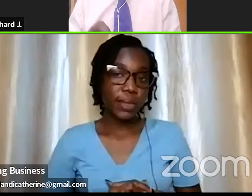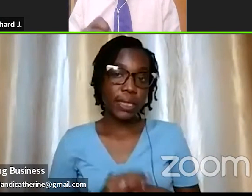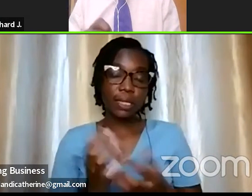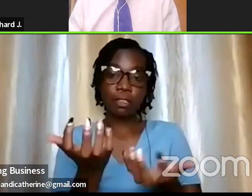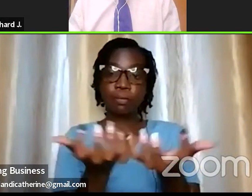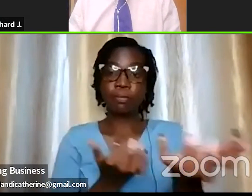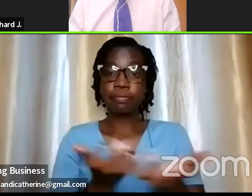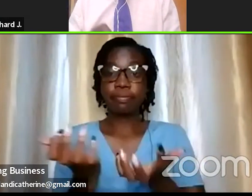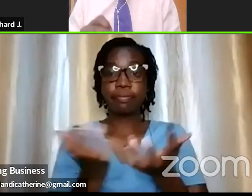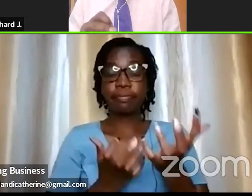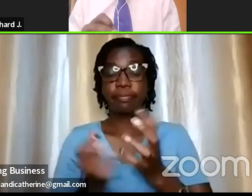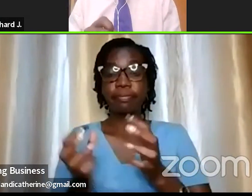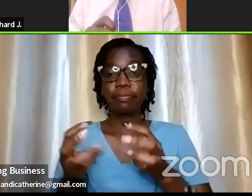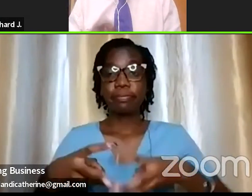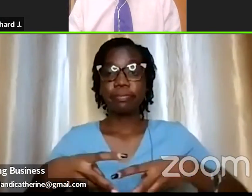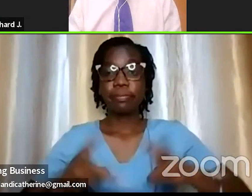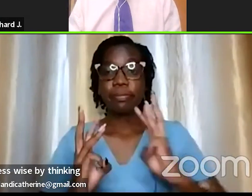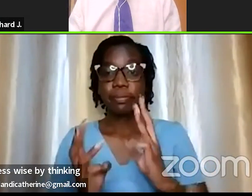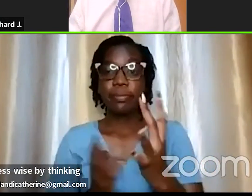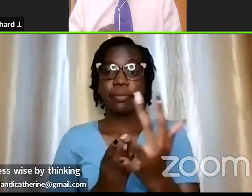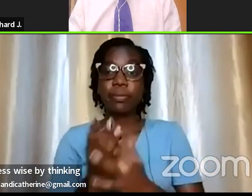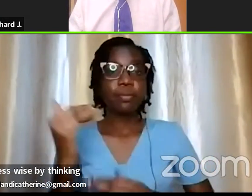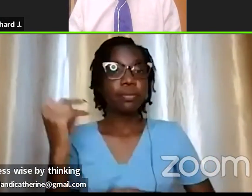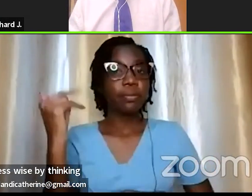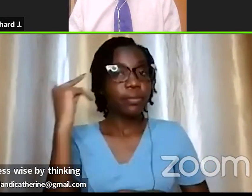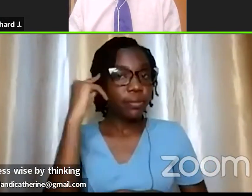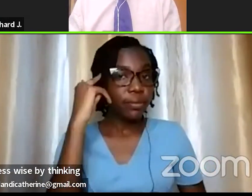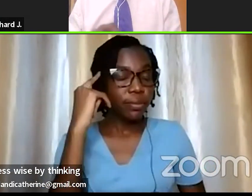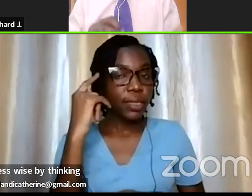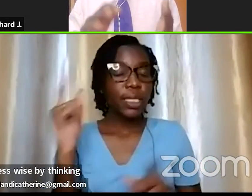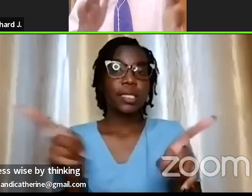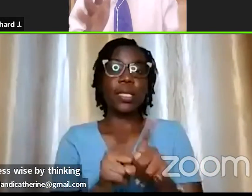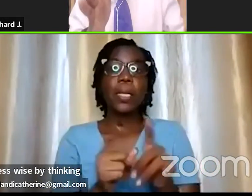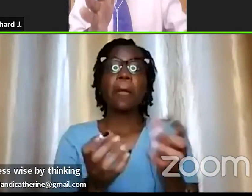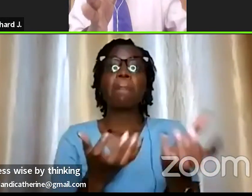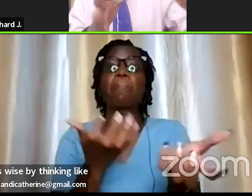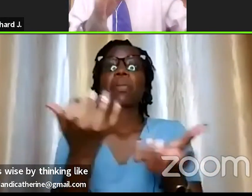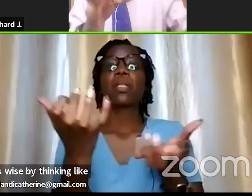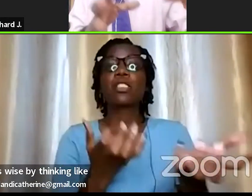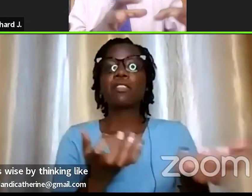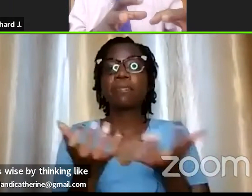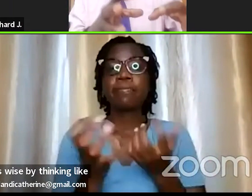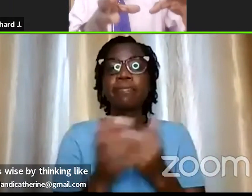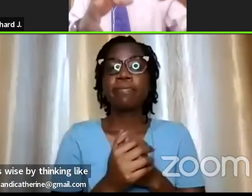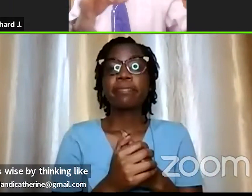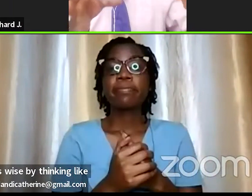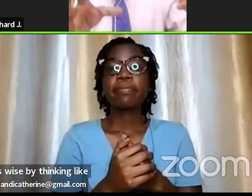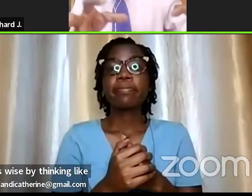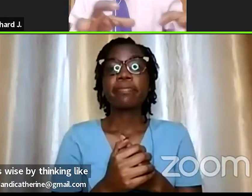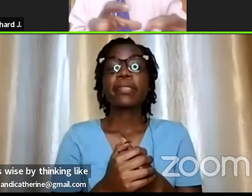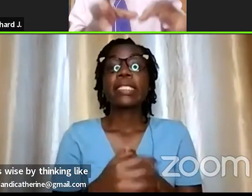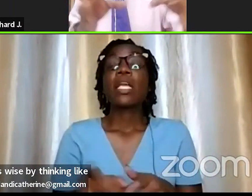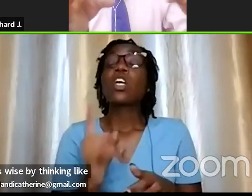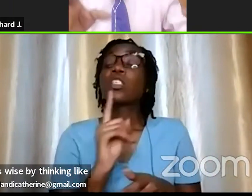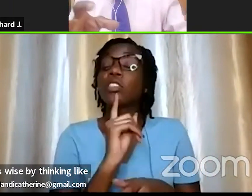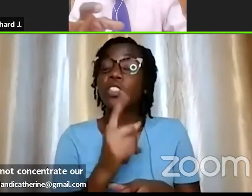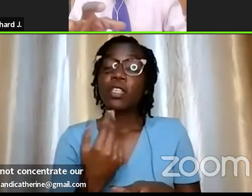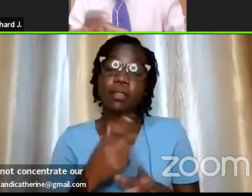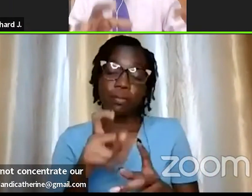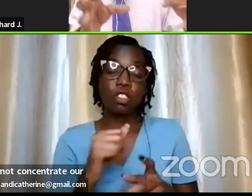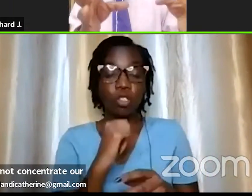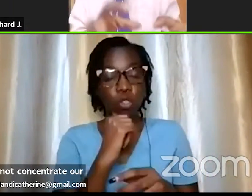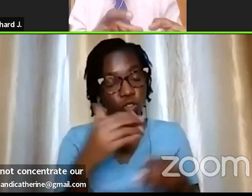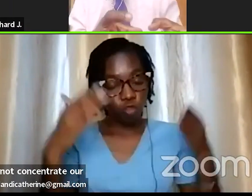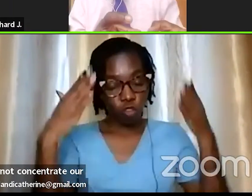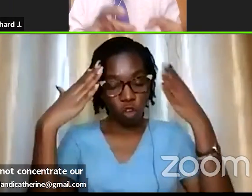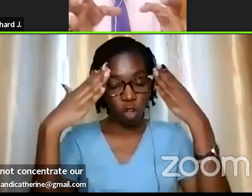business-wise, by thinking like entrepreneurs. We should not concentrate our abilities to people